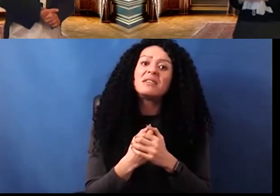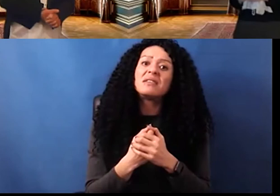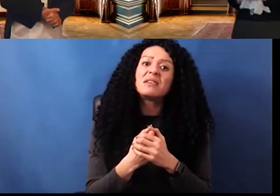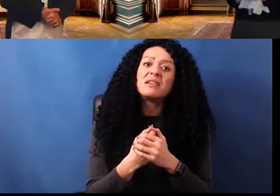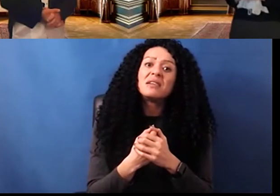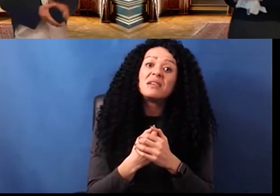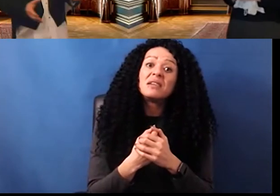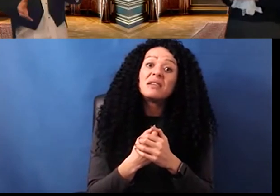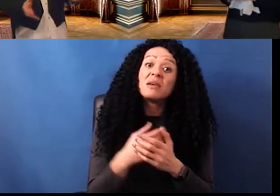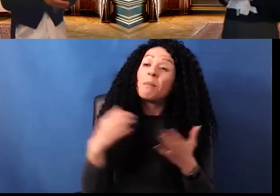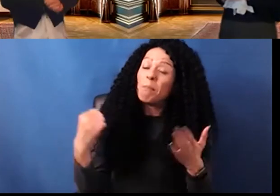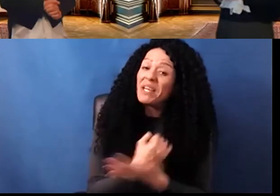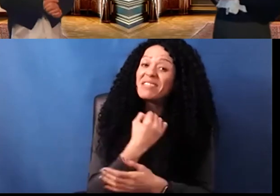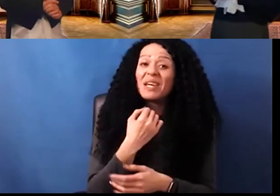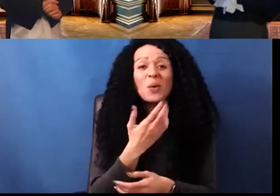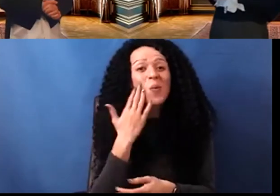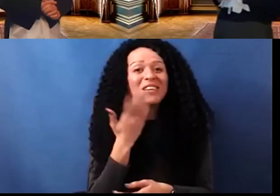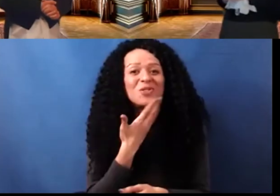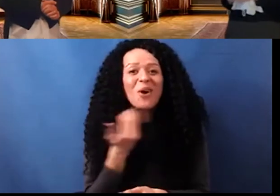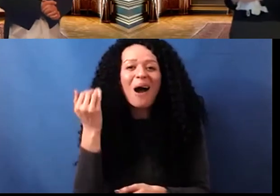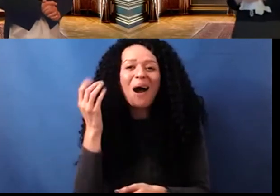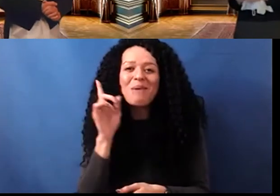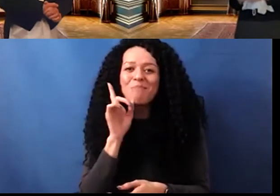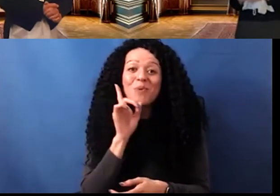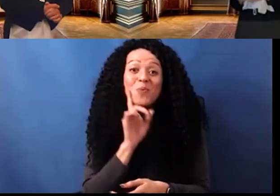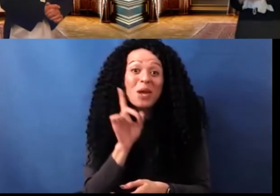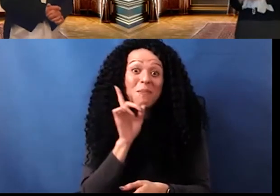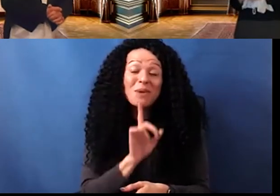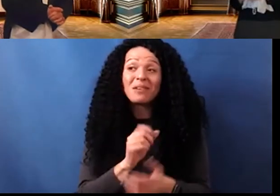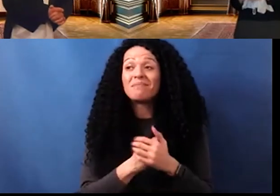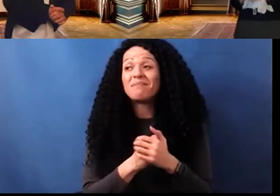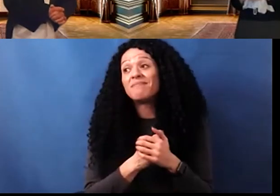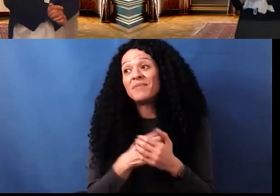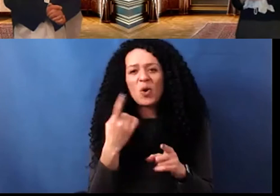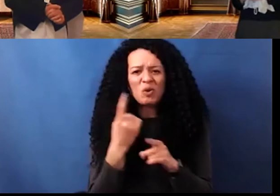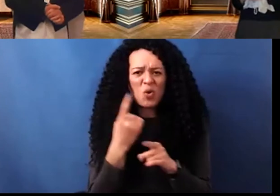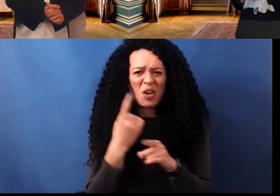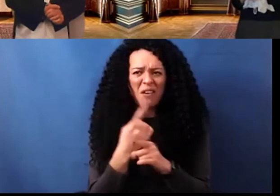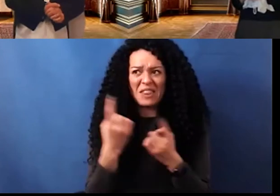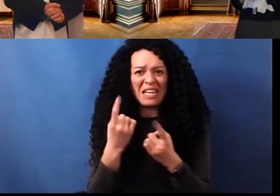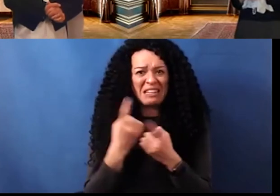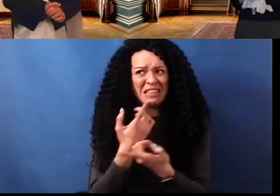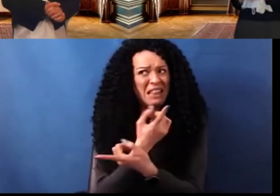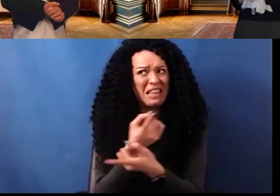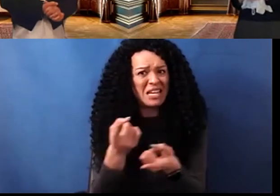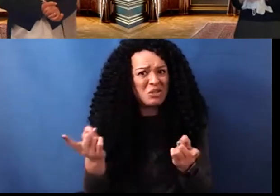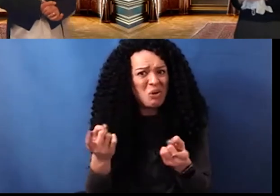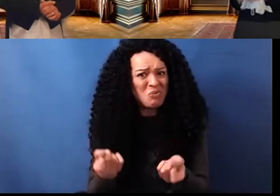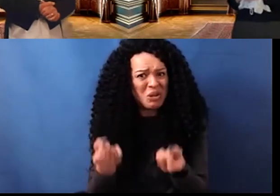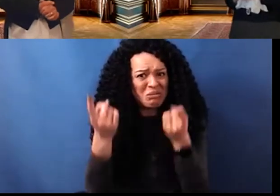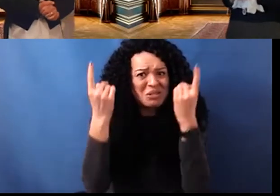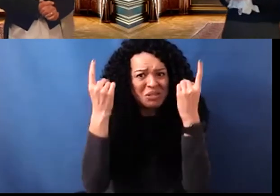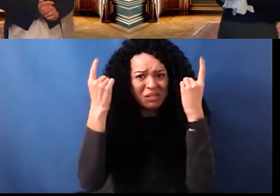understand. 'Tis a pity when charming women talk of things which they